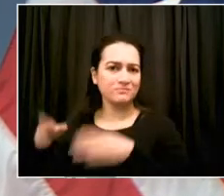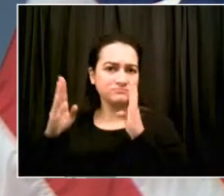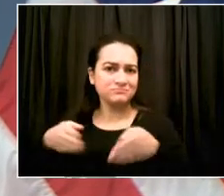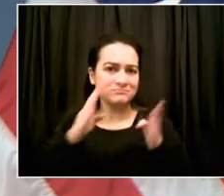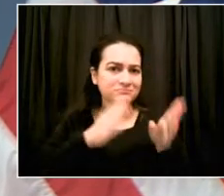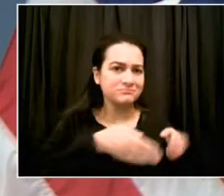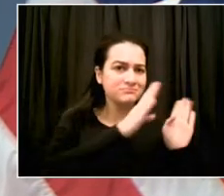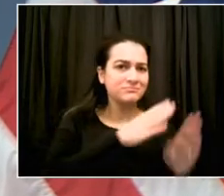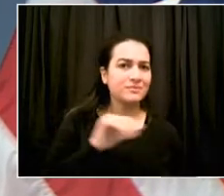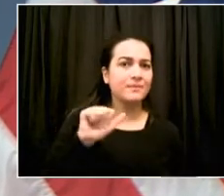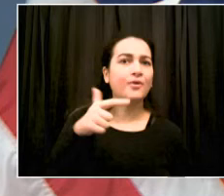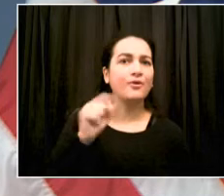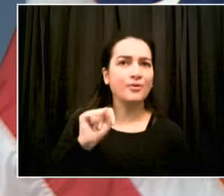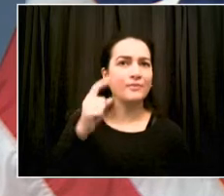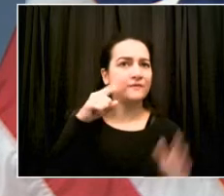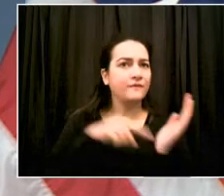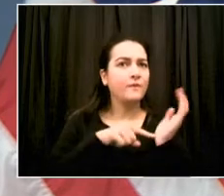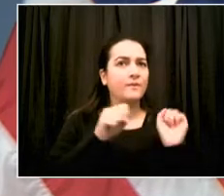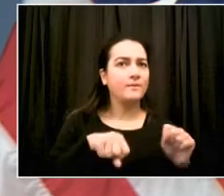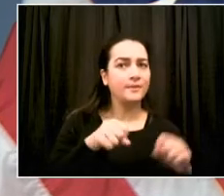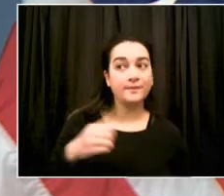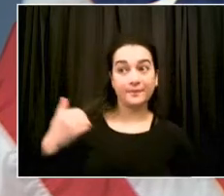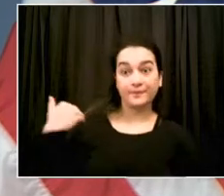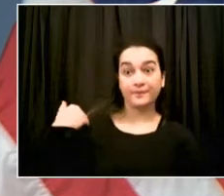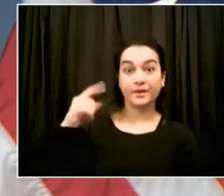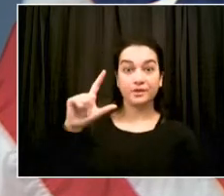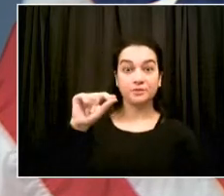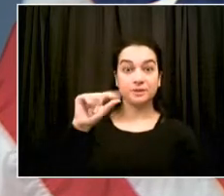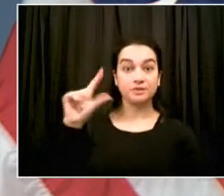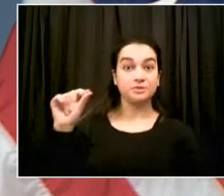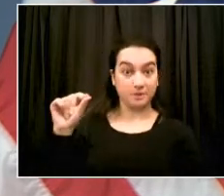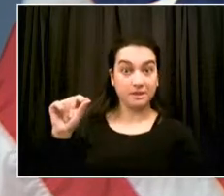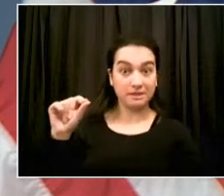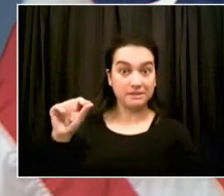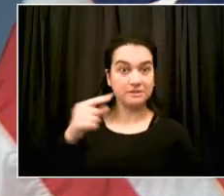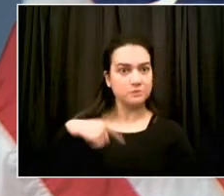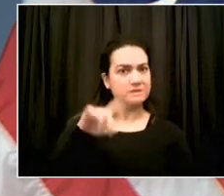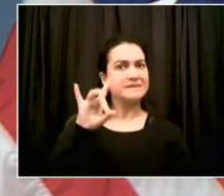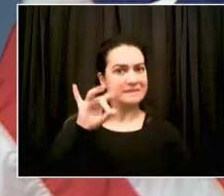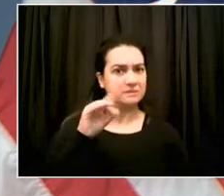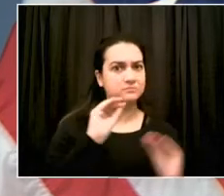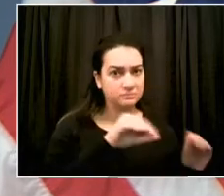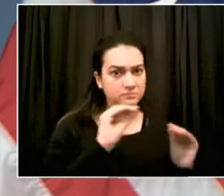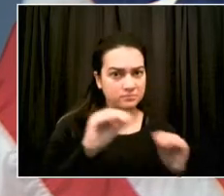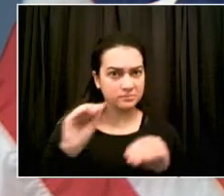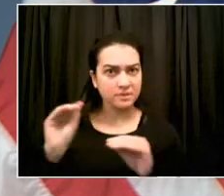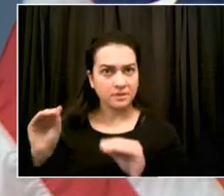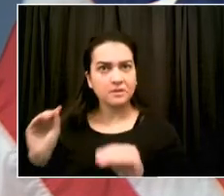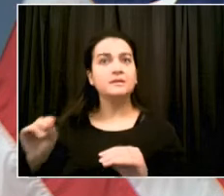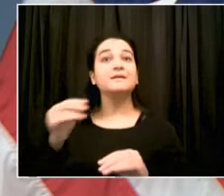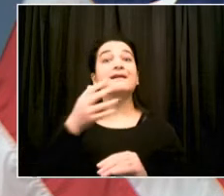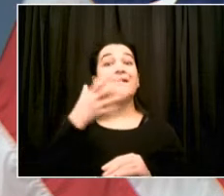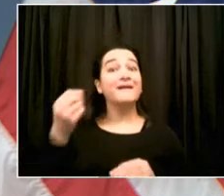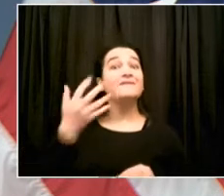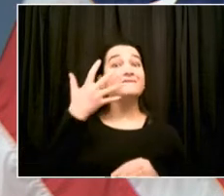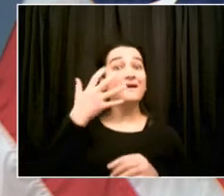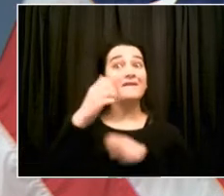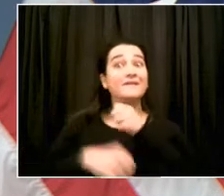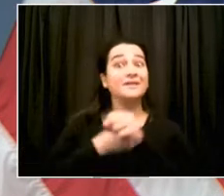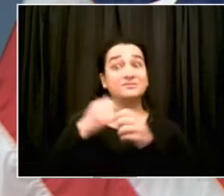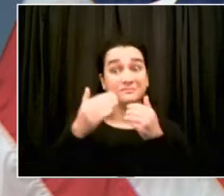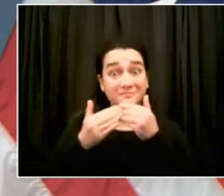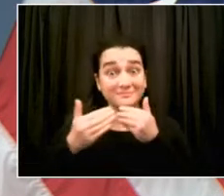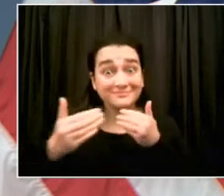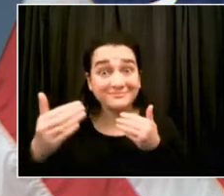achieve 300,000 affordable homes by 2026. And since 2014, we've been shattering